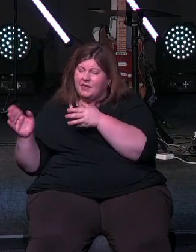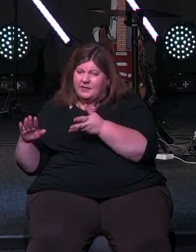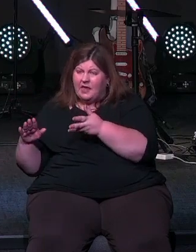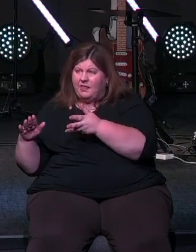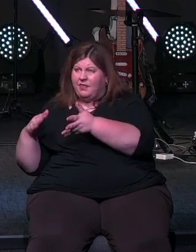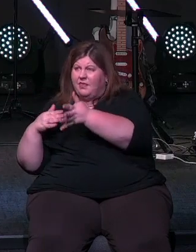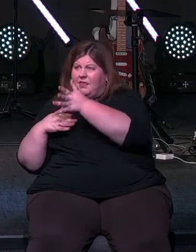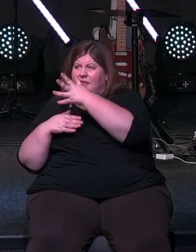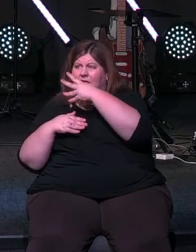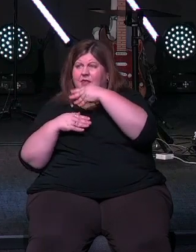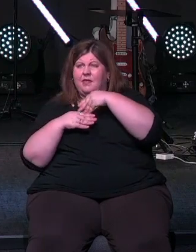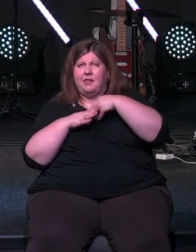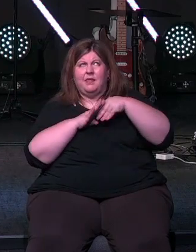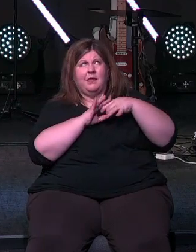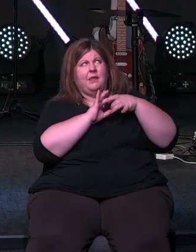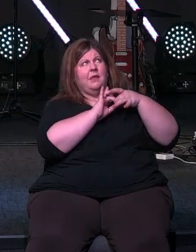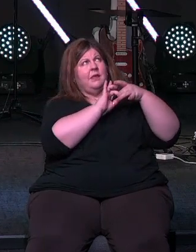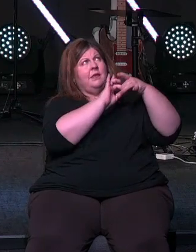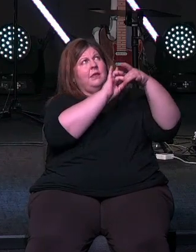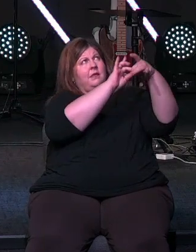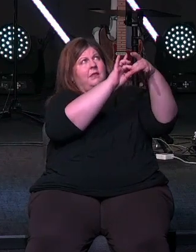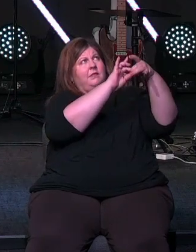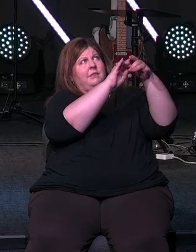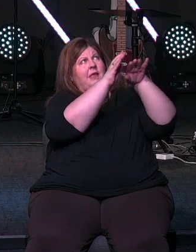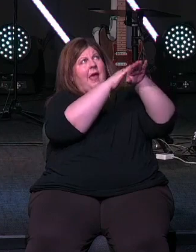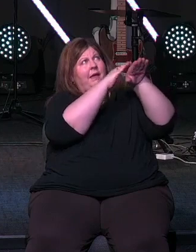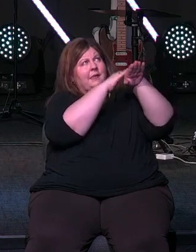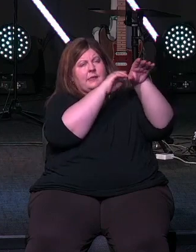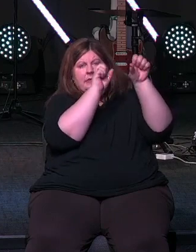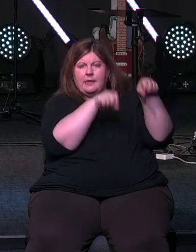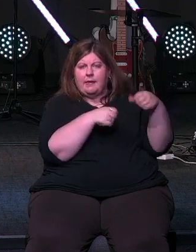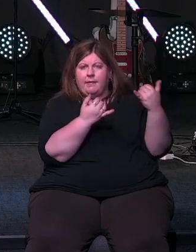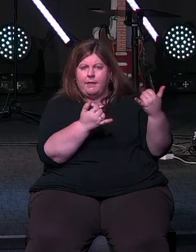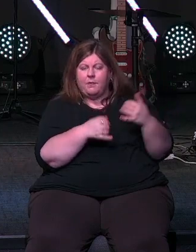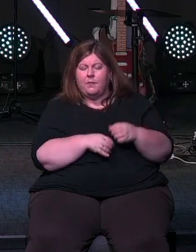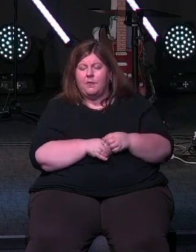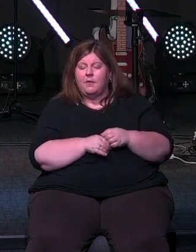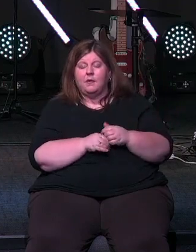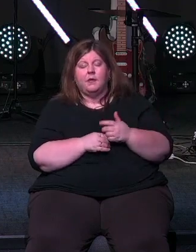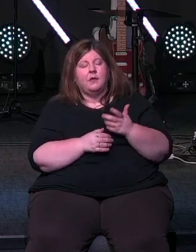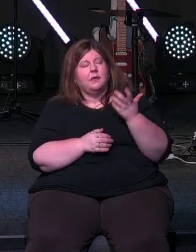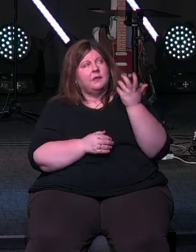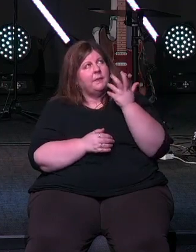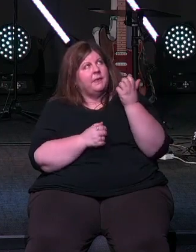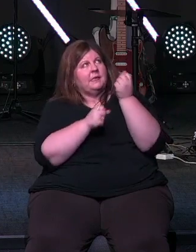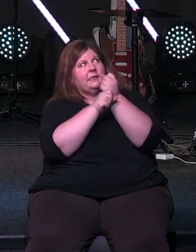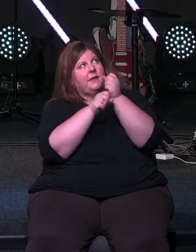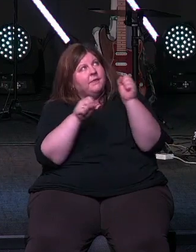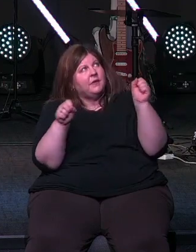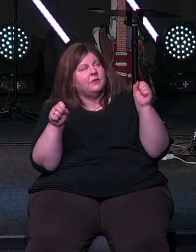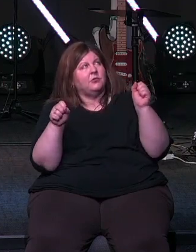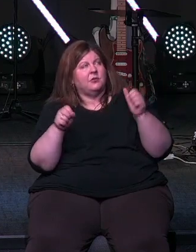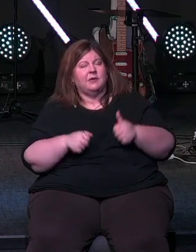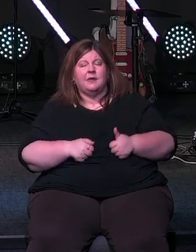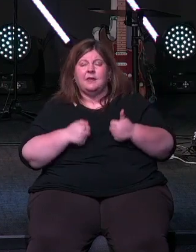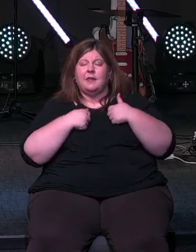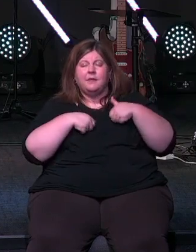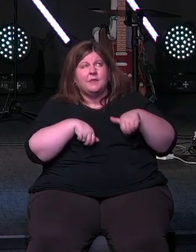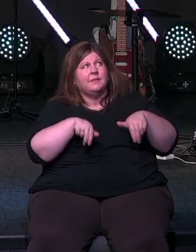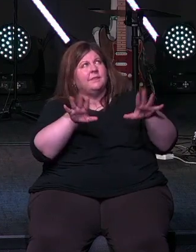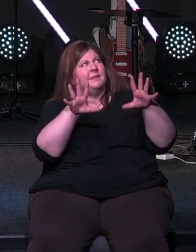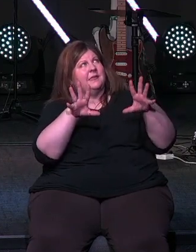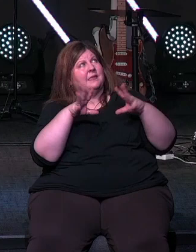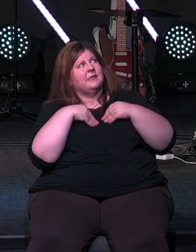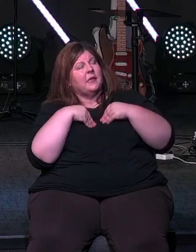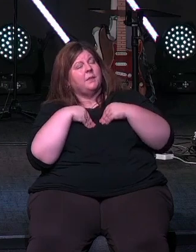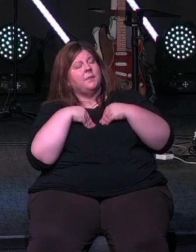might have access to God in an amazing way. It's about salvation when we give our lives to him, but then it's